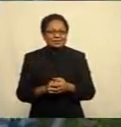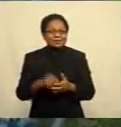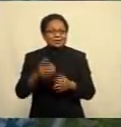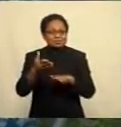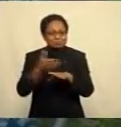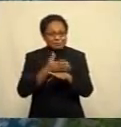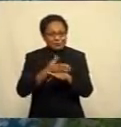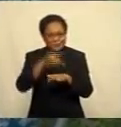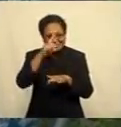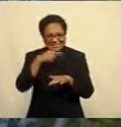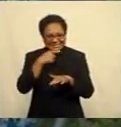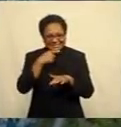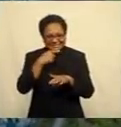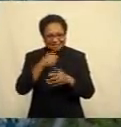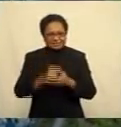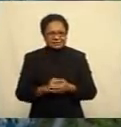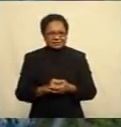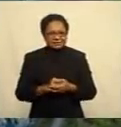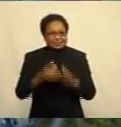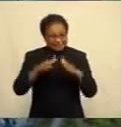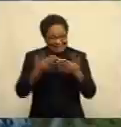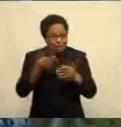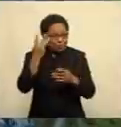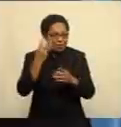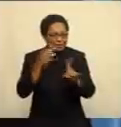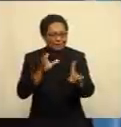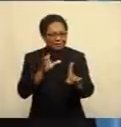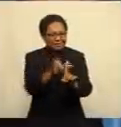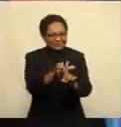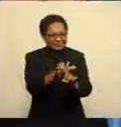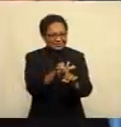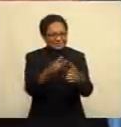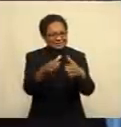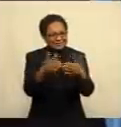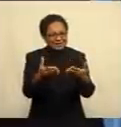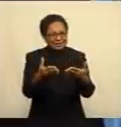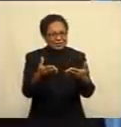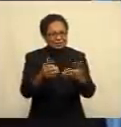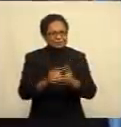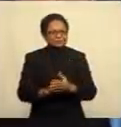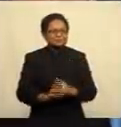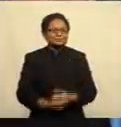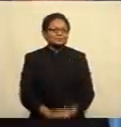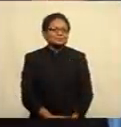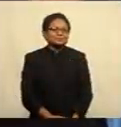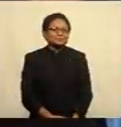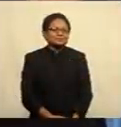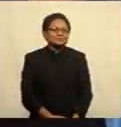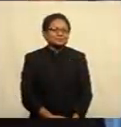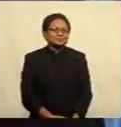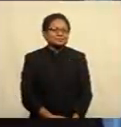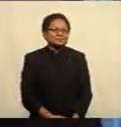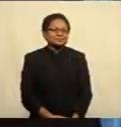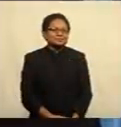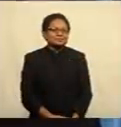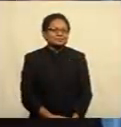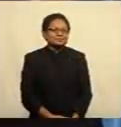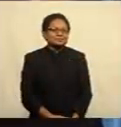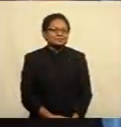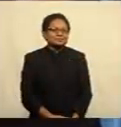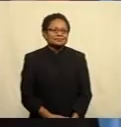She has been placed in quarantine, but prudence requires us to treat this case as a